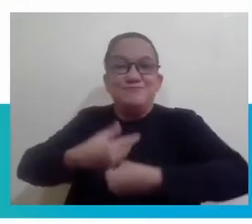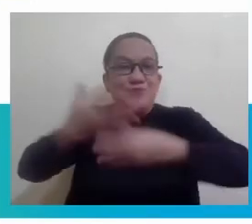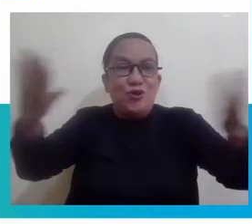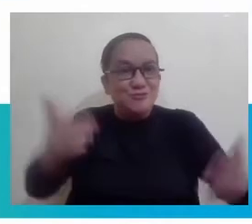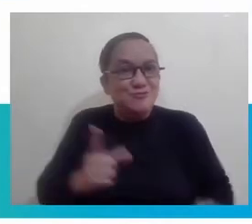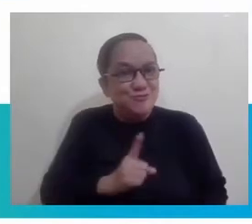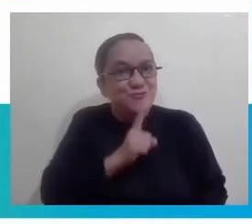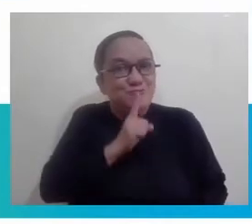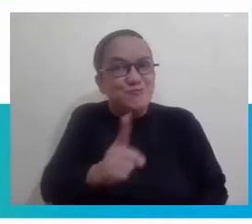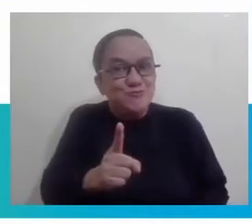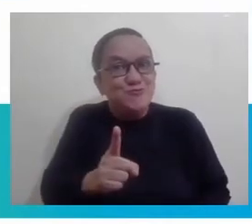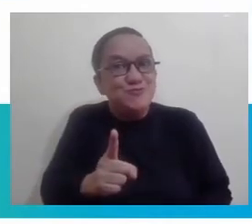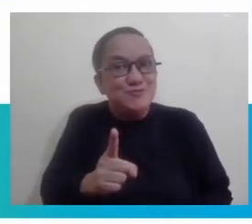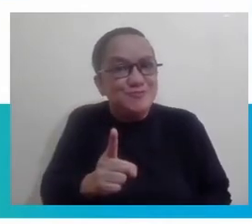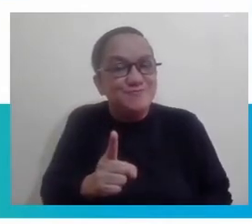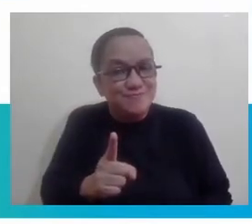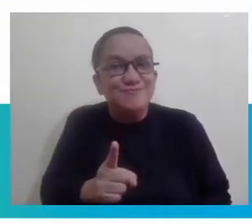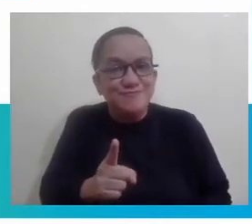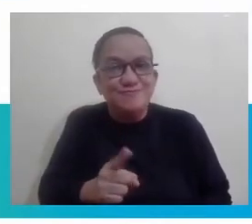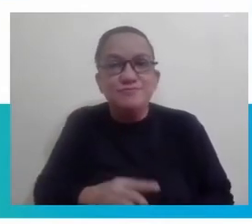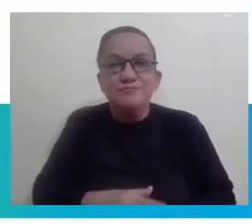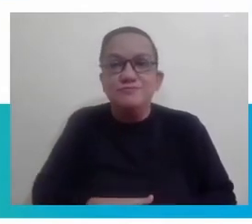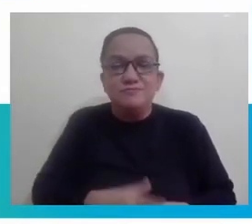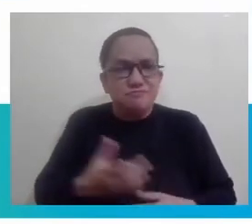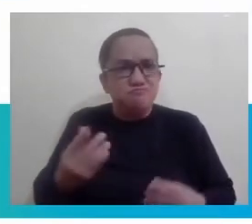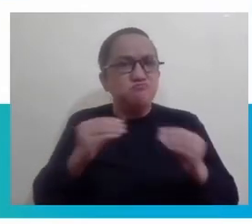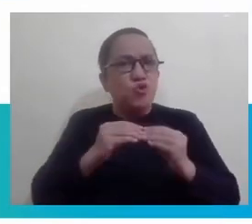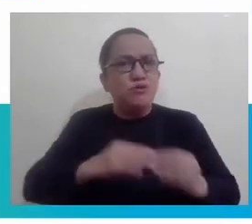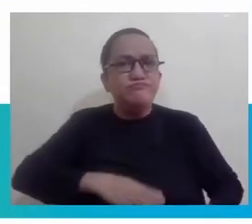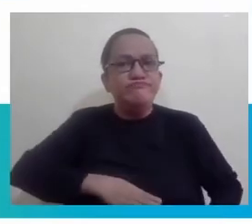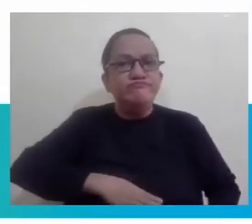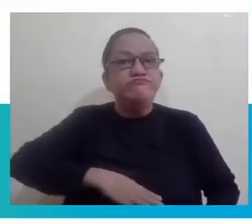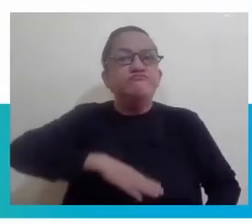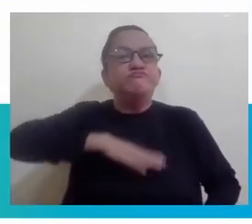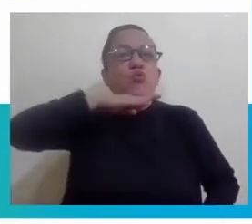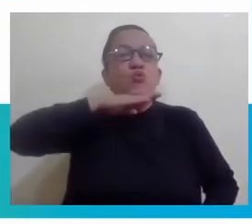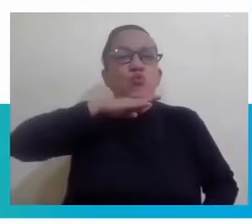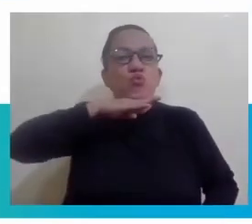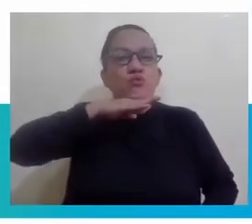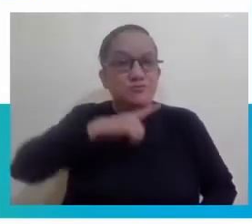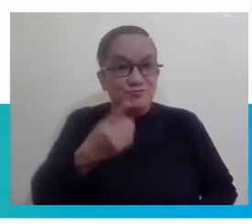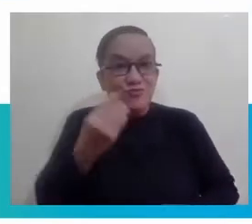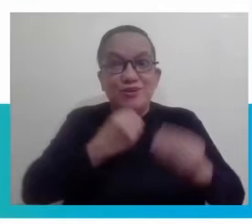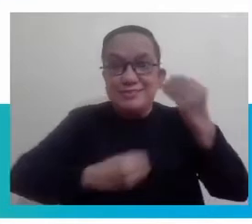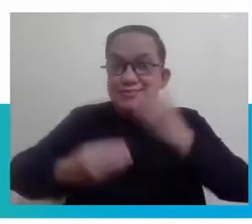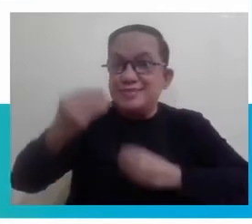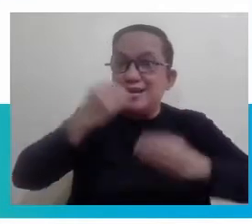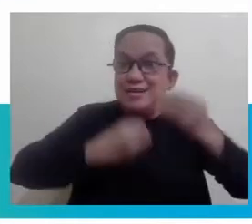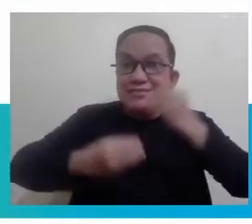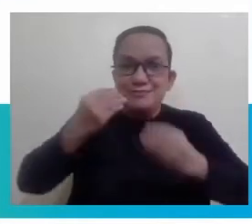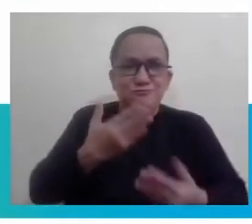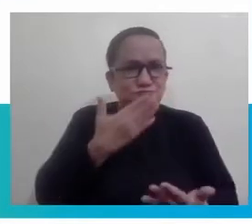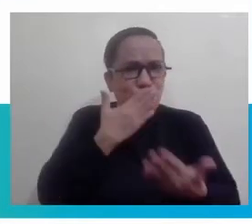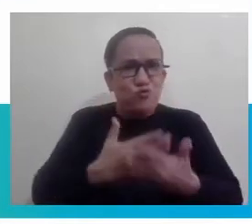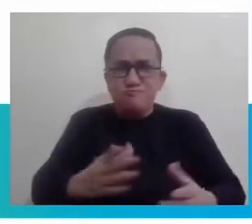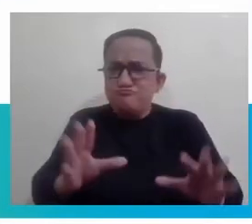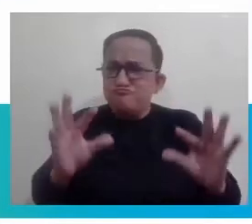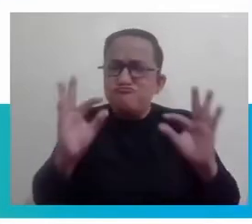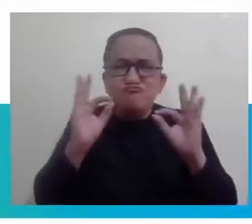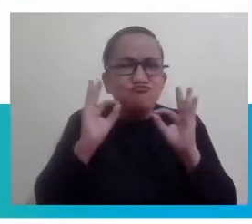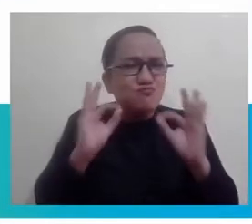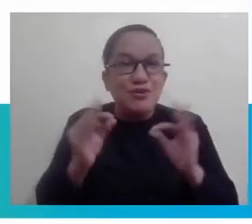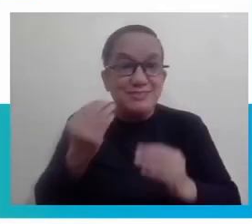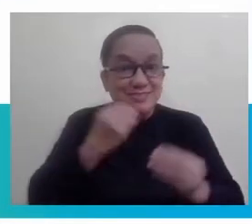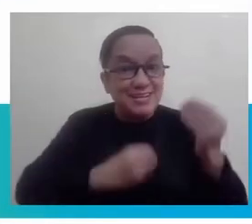the effects we are seeing on food and nutrition security, I really do think we can reach far. I can give examples that are being done, for example,